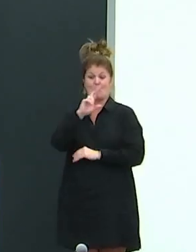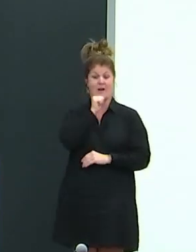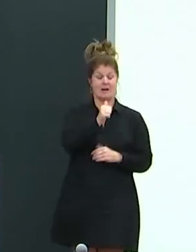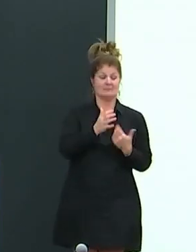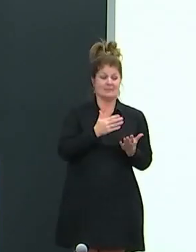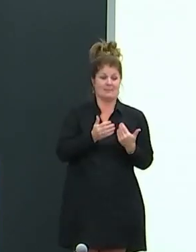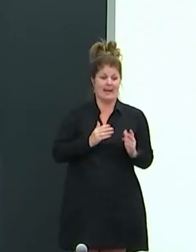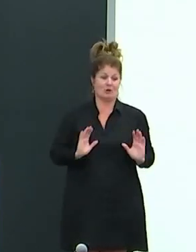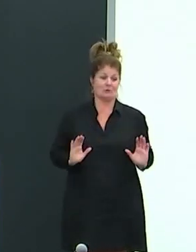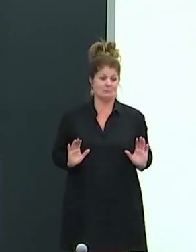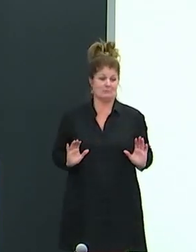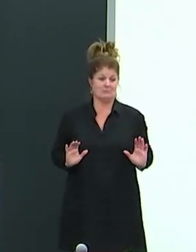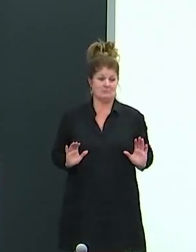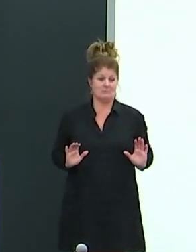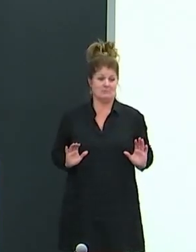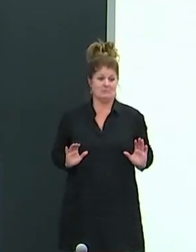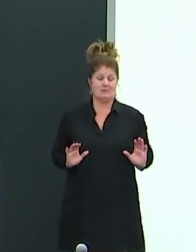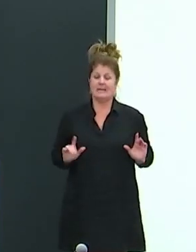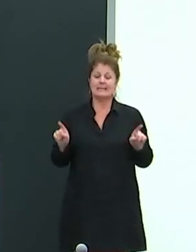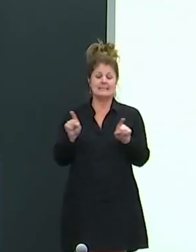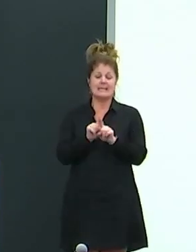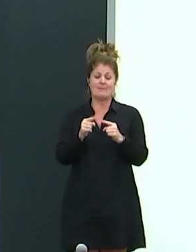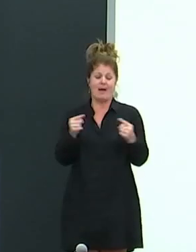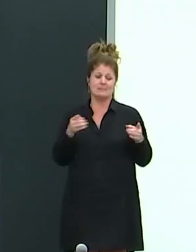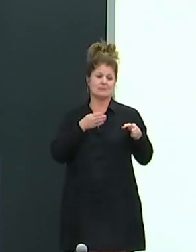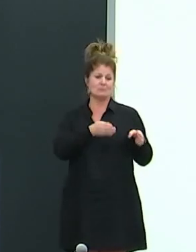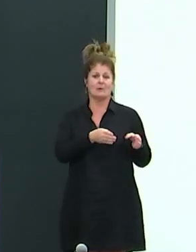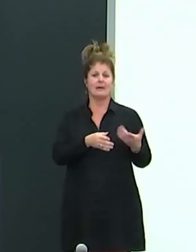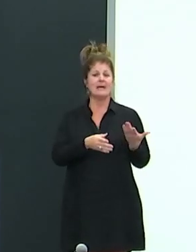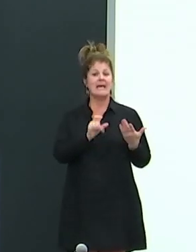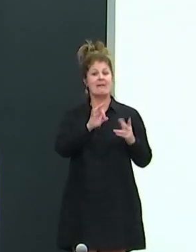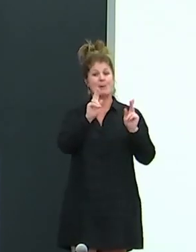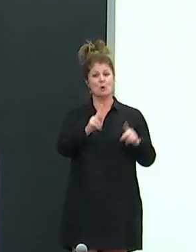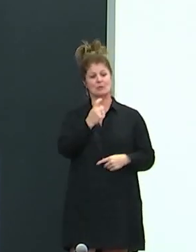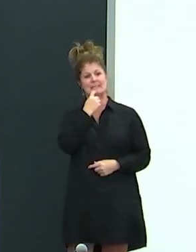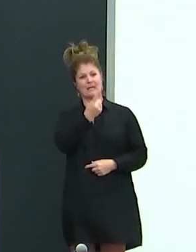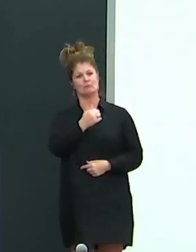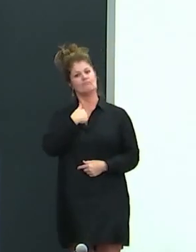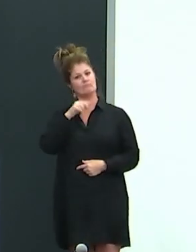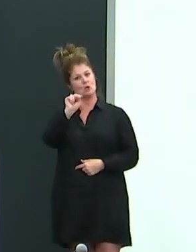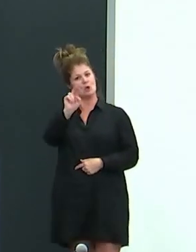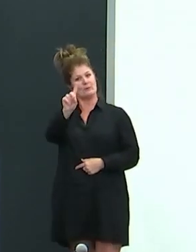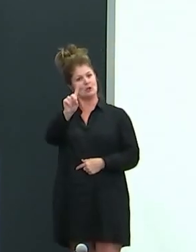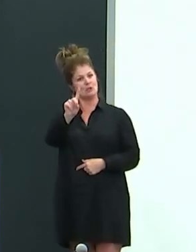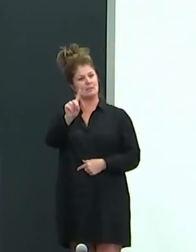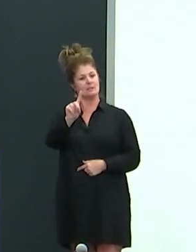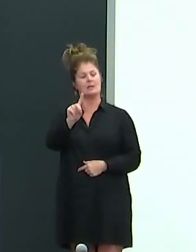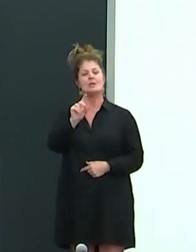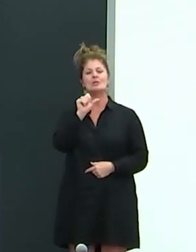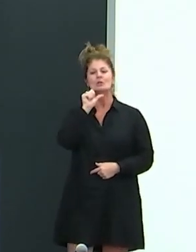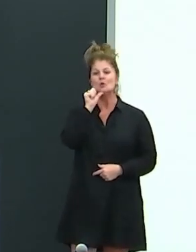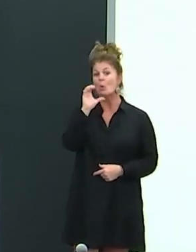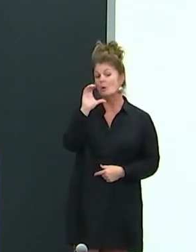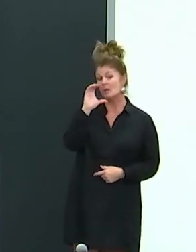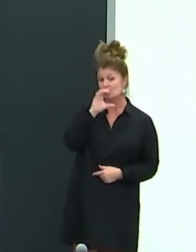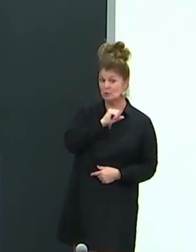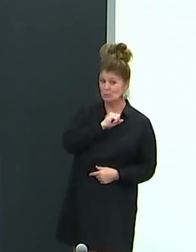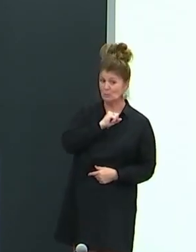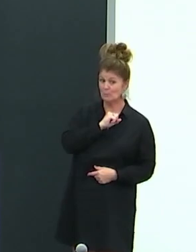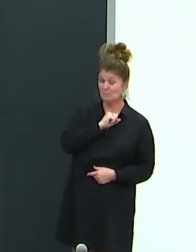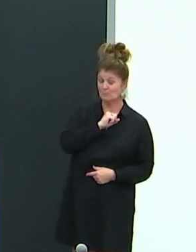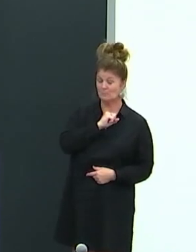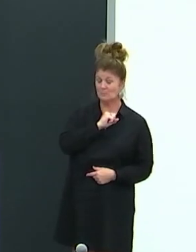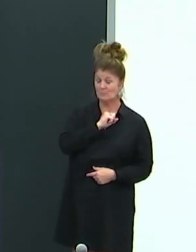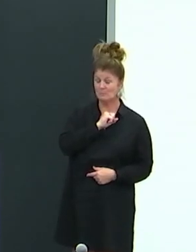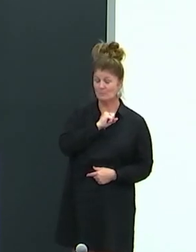then it goes in the other way. You know, just because someone tells you that they're neurodivergent, don't make an assumption